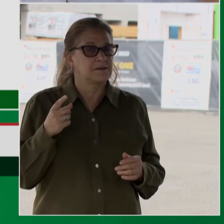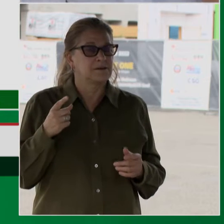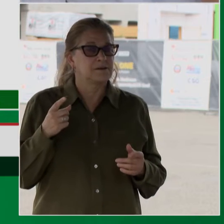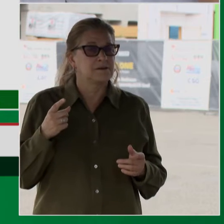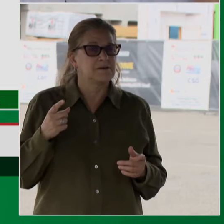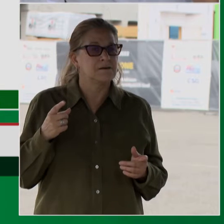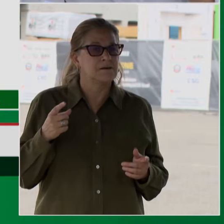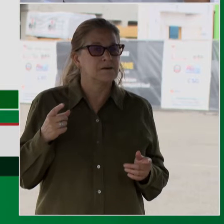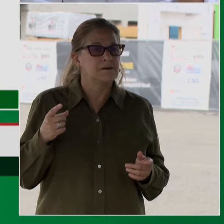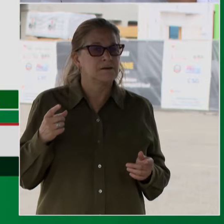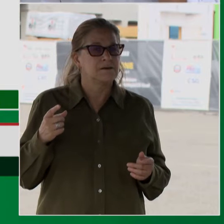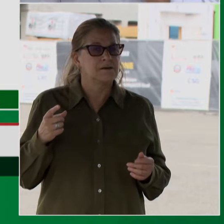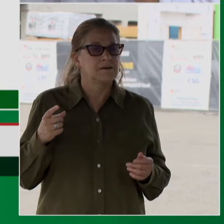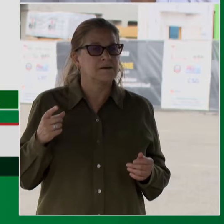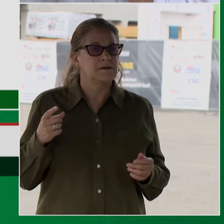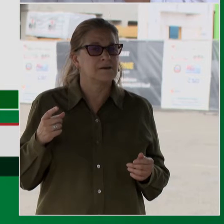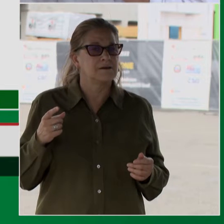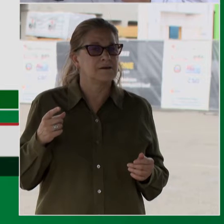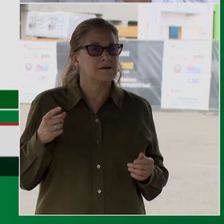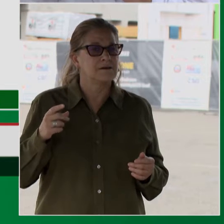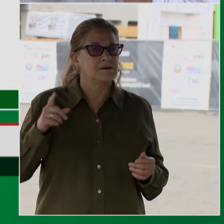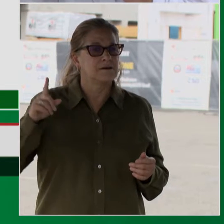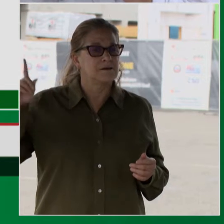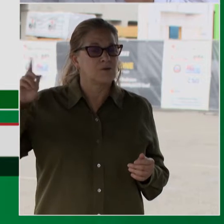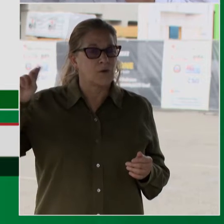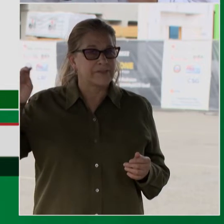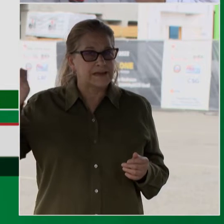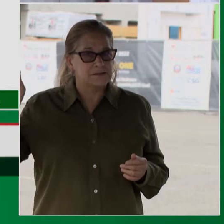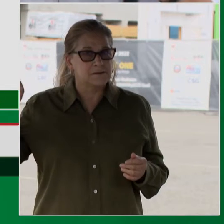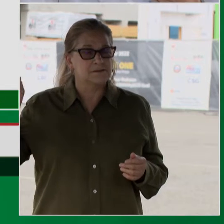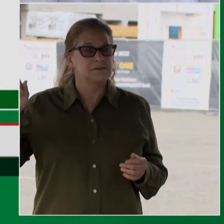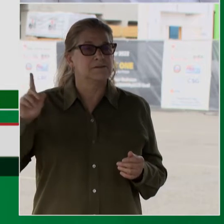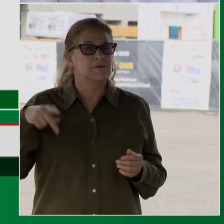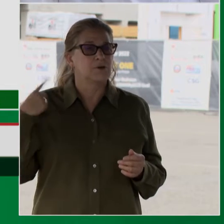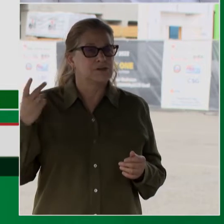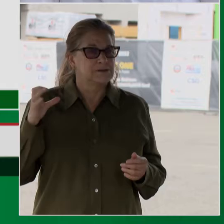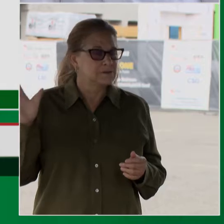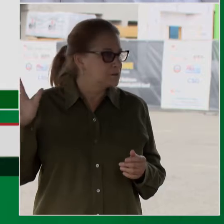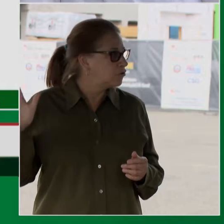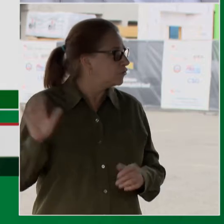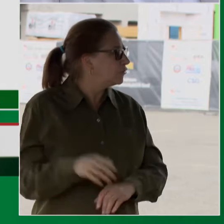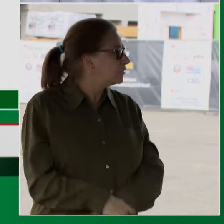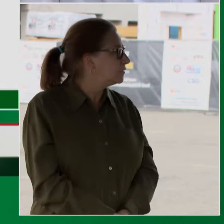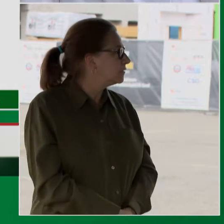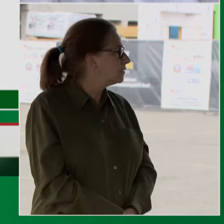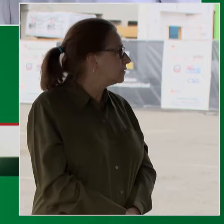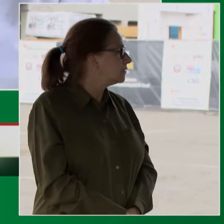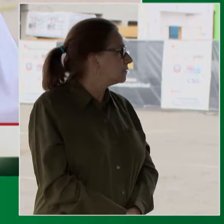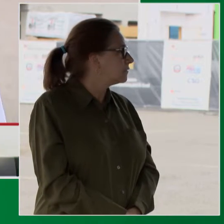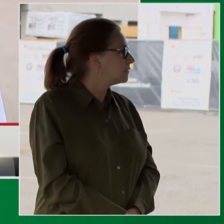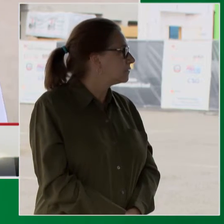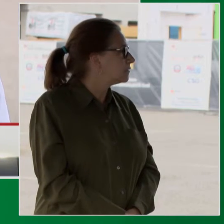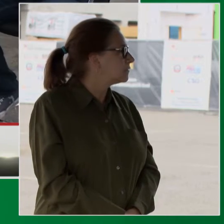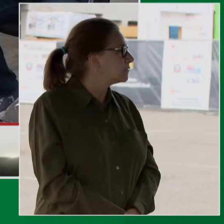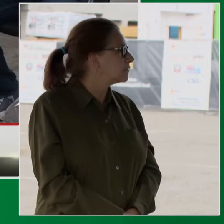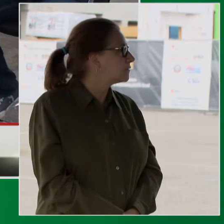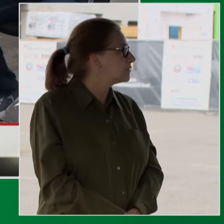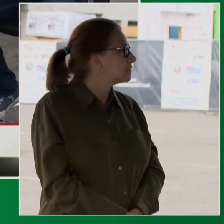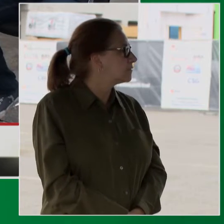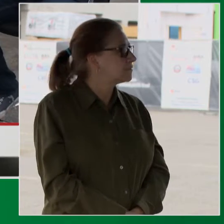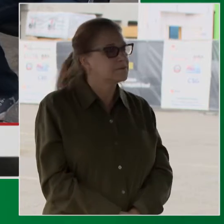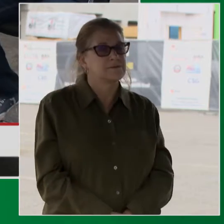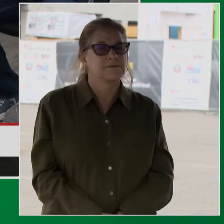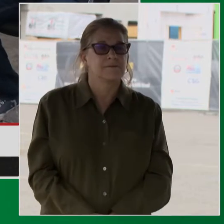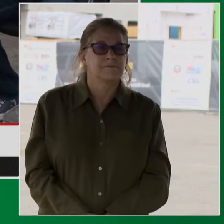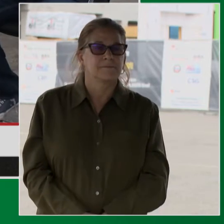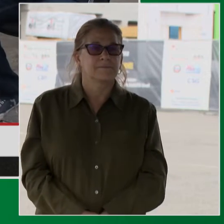to build more affordable housing in those areas as well. So I'm going to leave the easy task to Chris to explain how